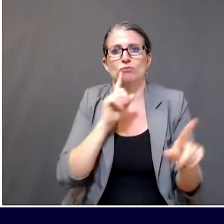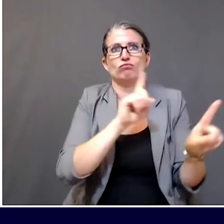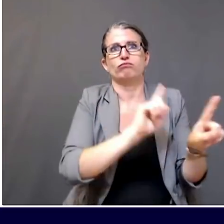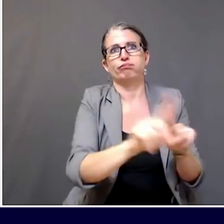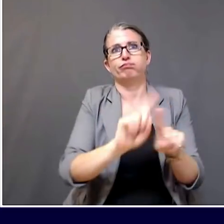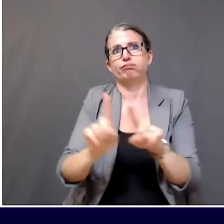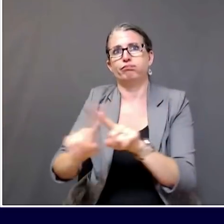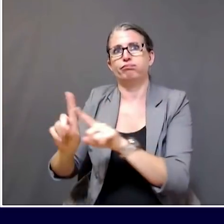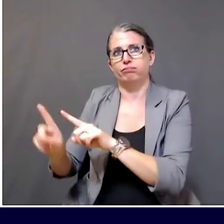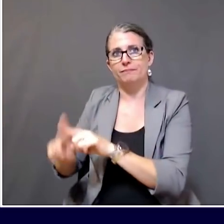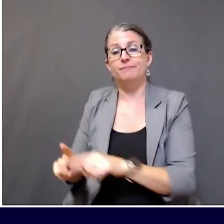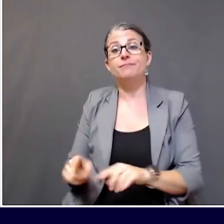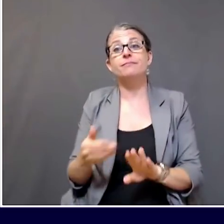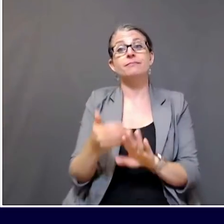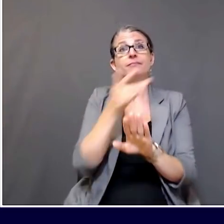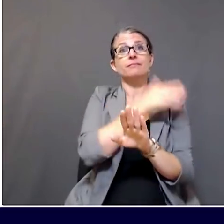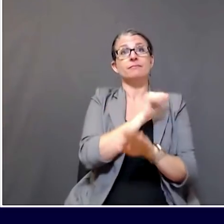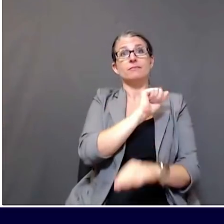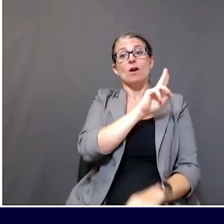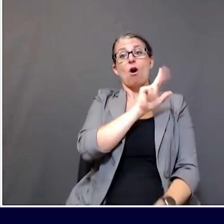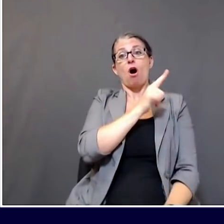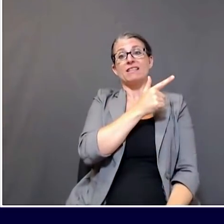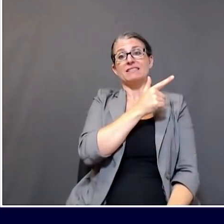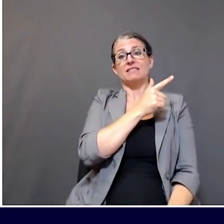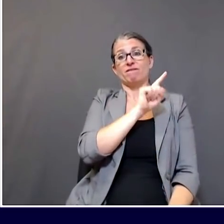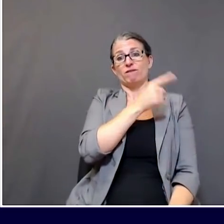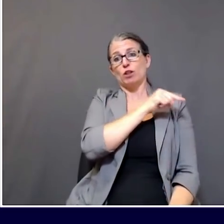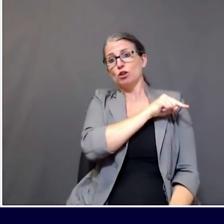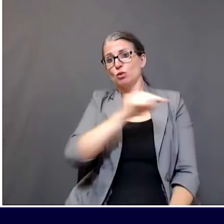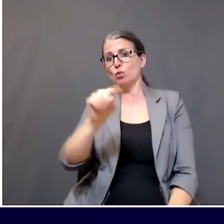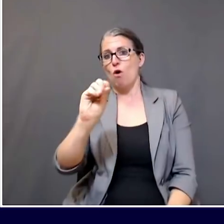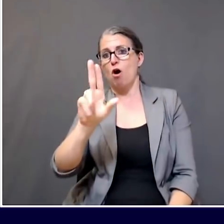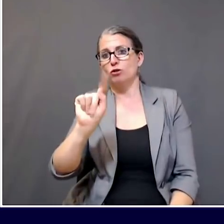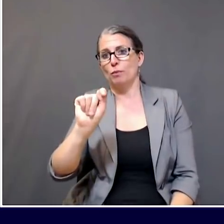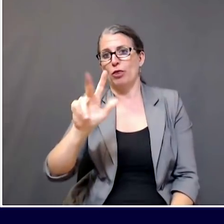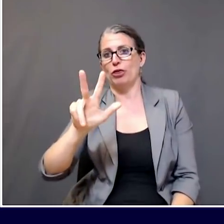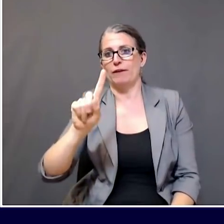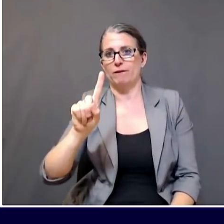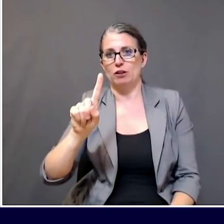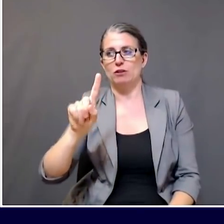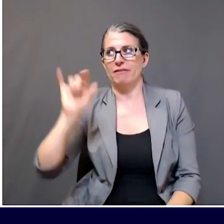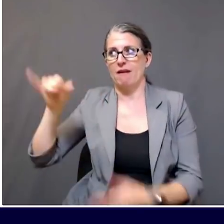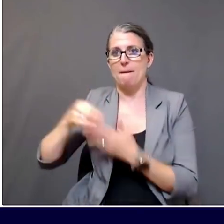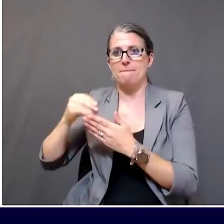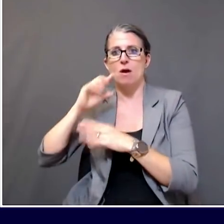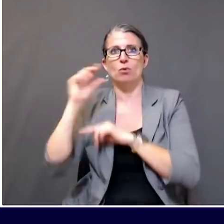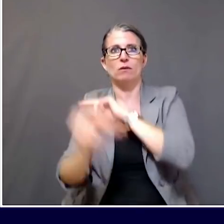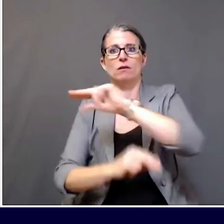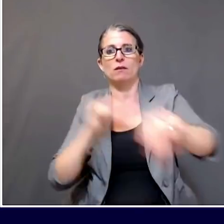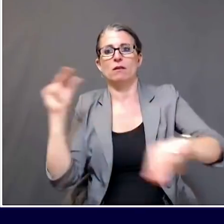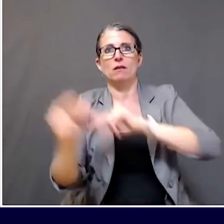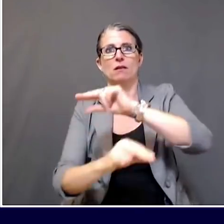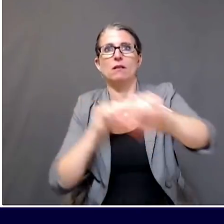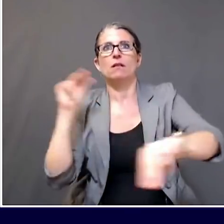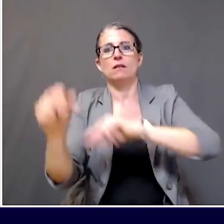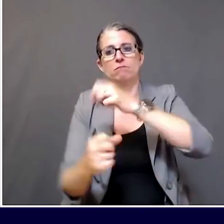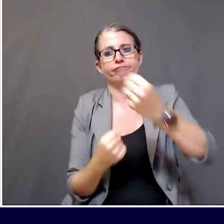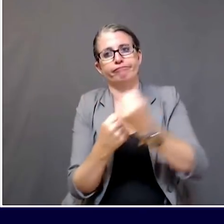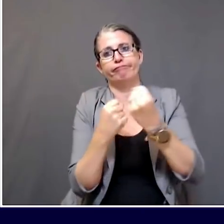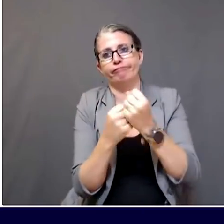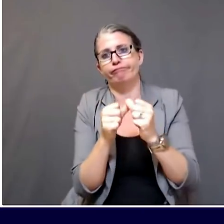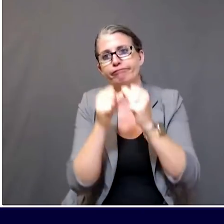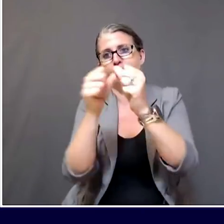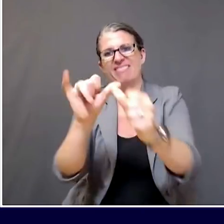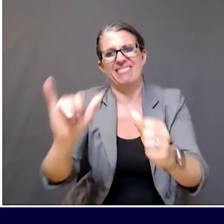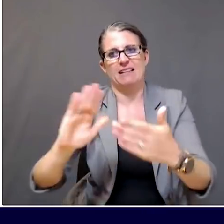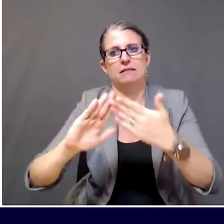with applications due to the Maine CDC by Friday, July 31st, 2020. I want to thank the Maine